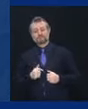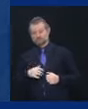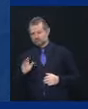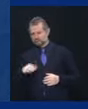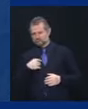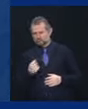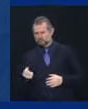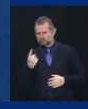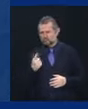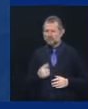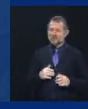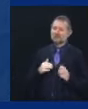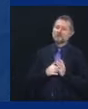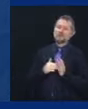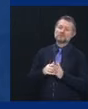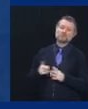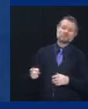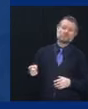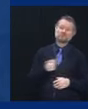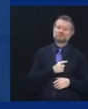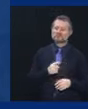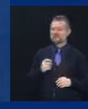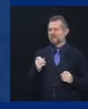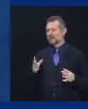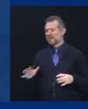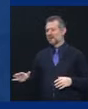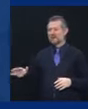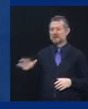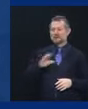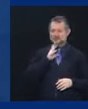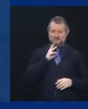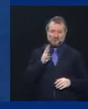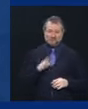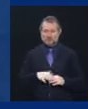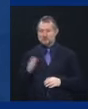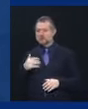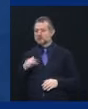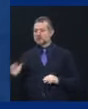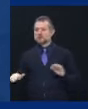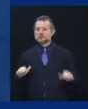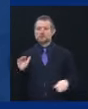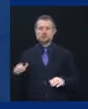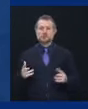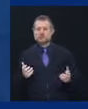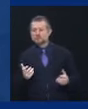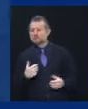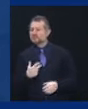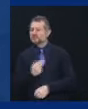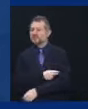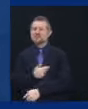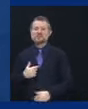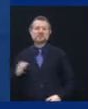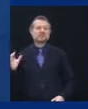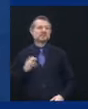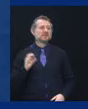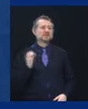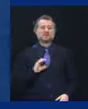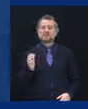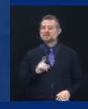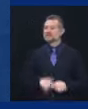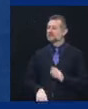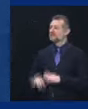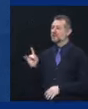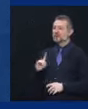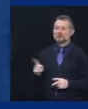over 65 who can't get a vaccine. I get dozens of